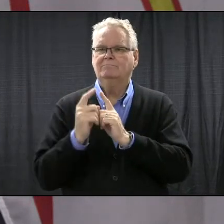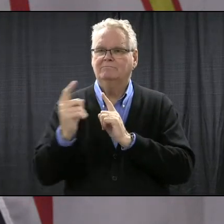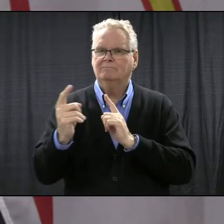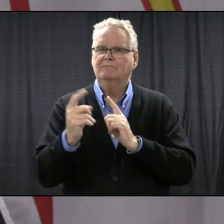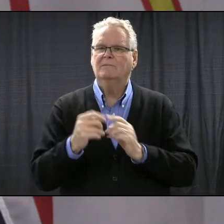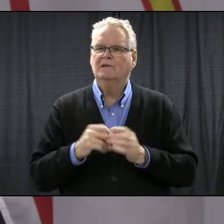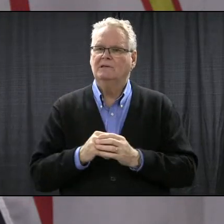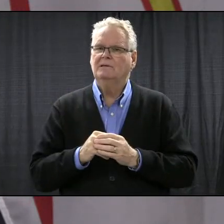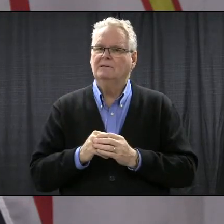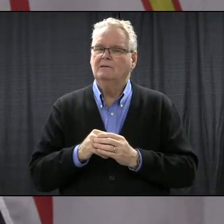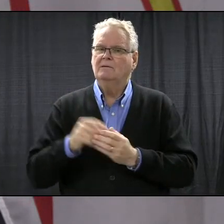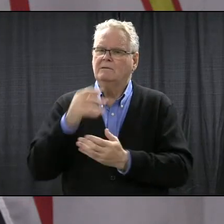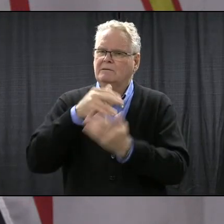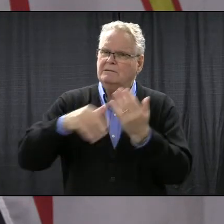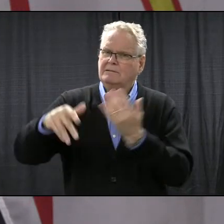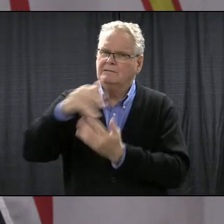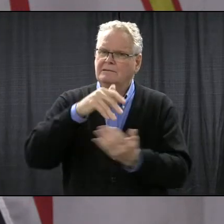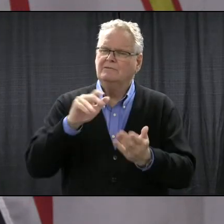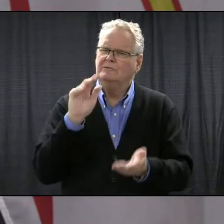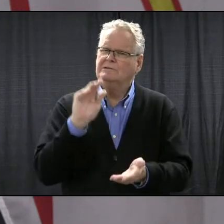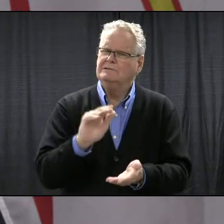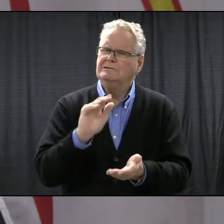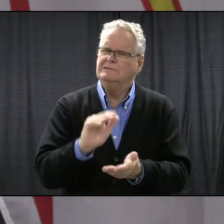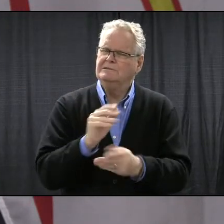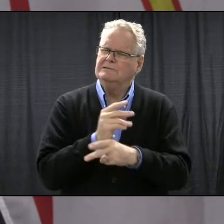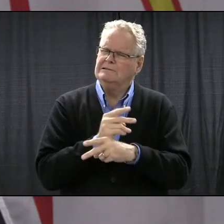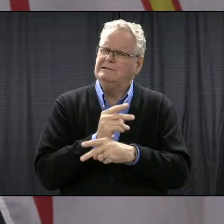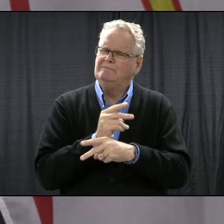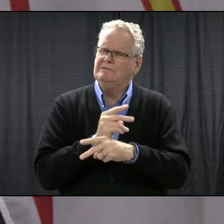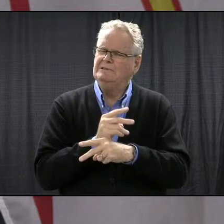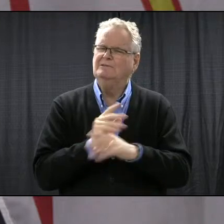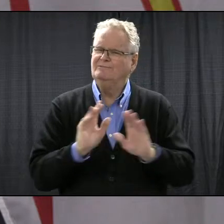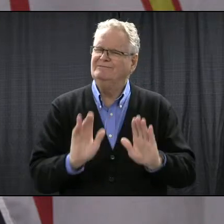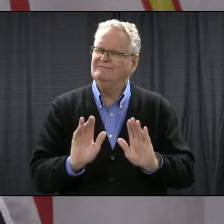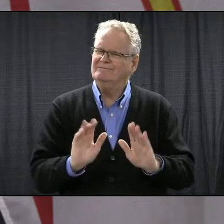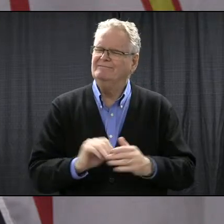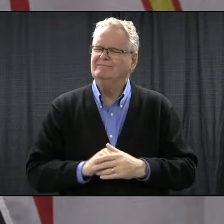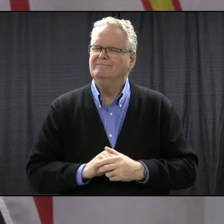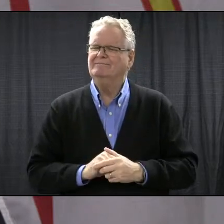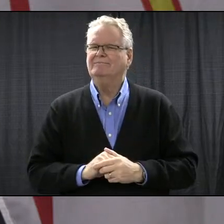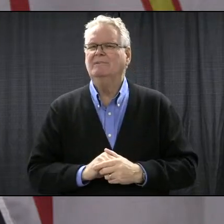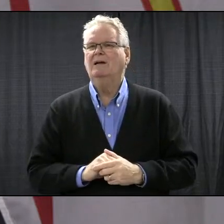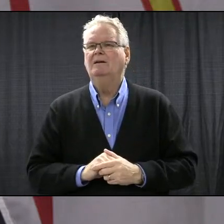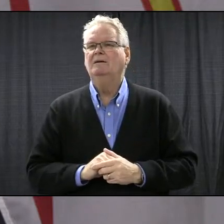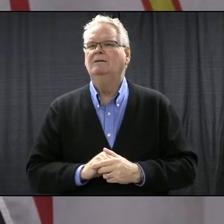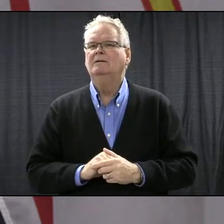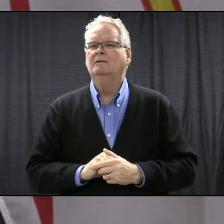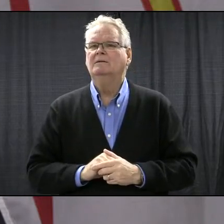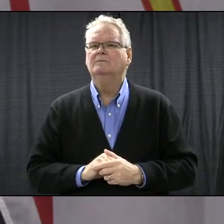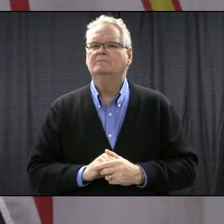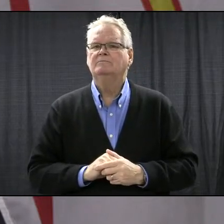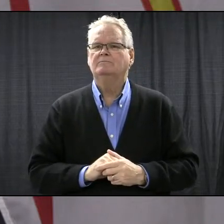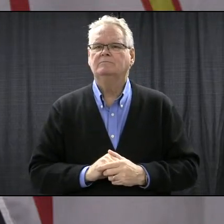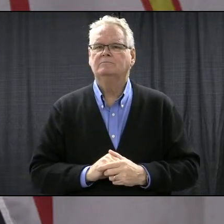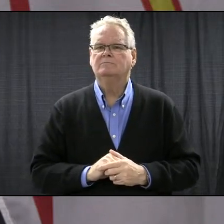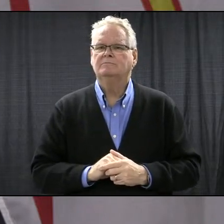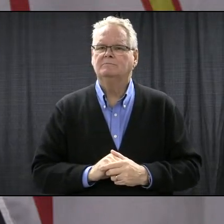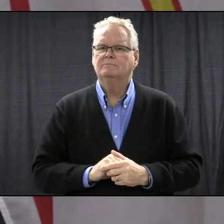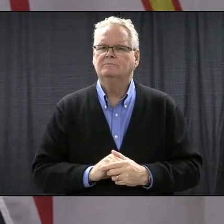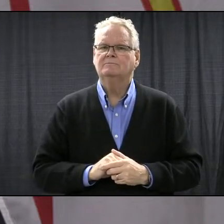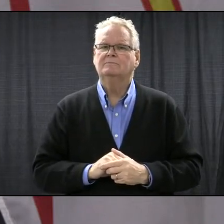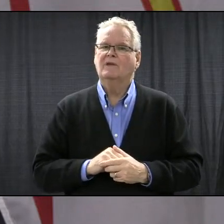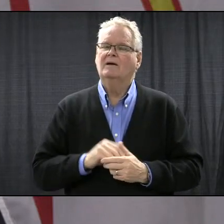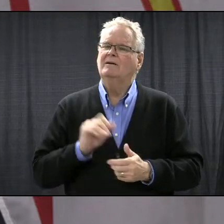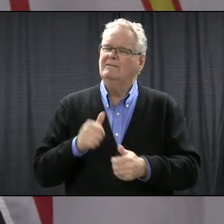things, just trying as much as possible to, to remember those public health measures and to practice those public